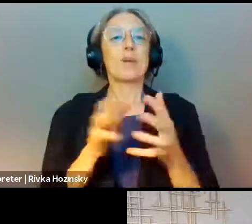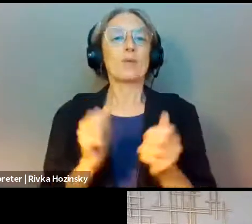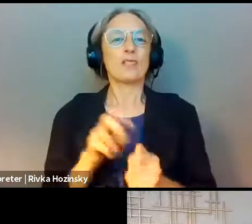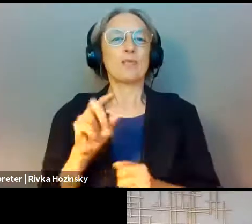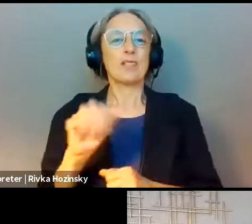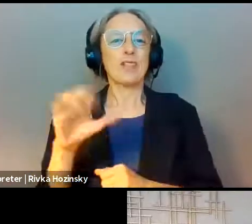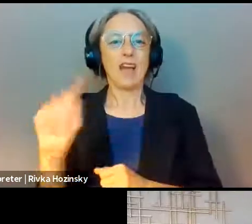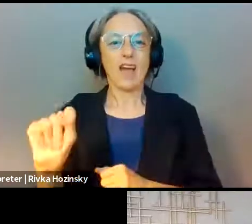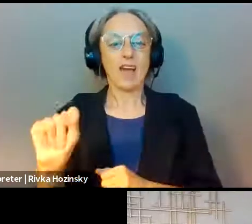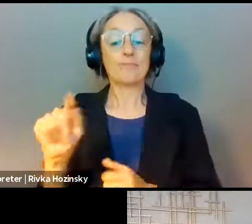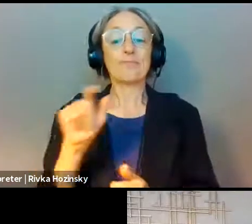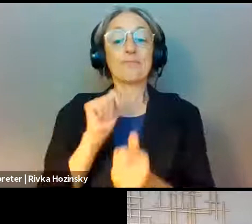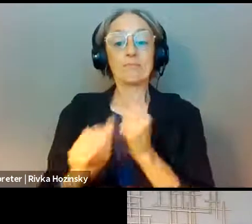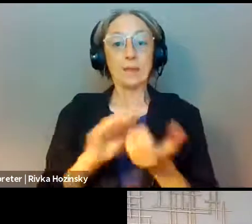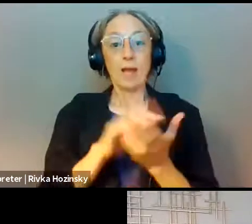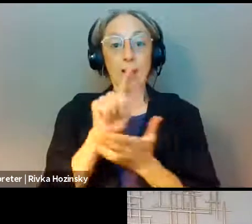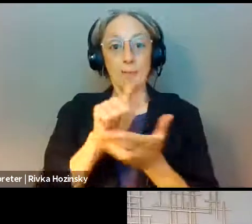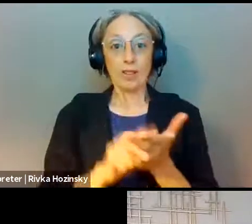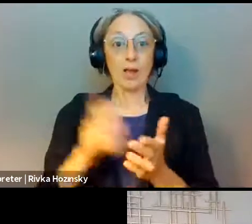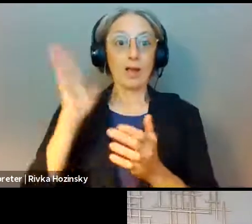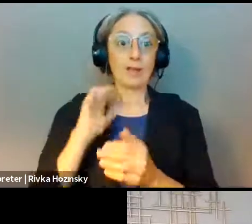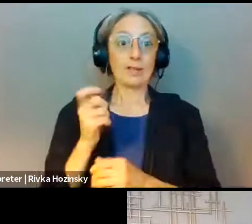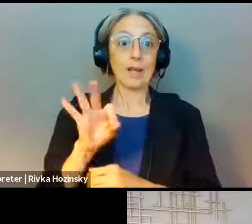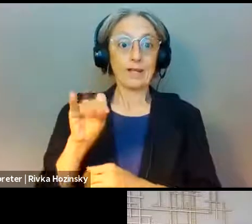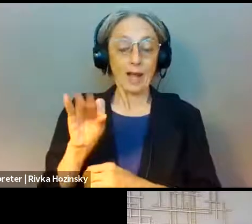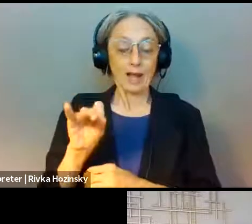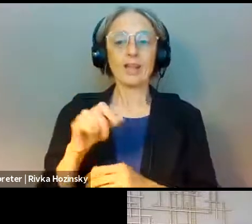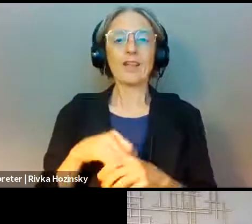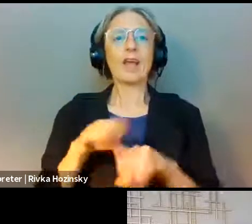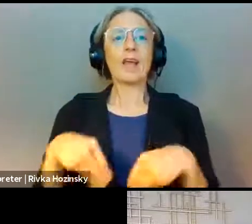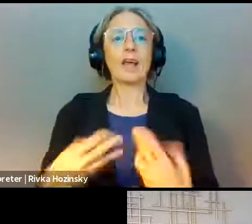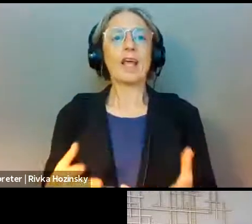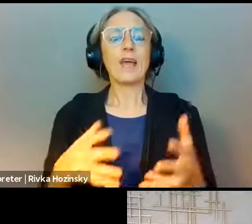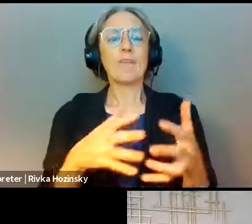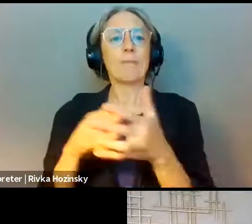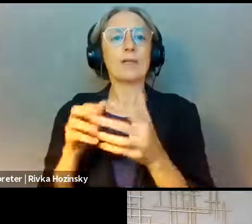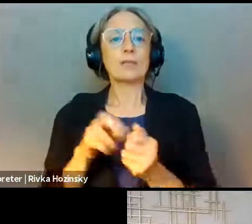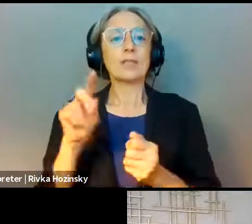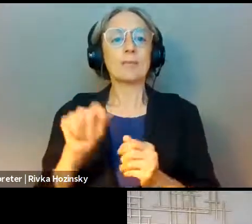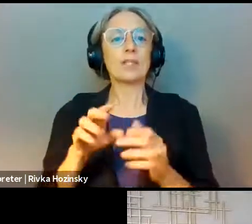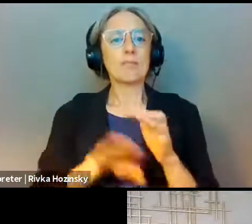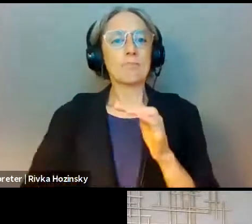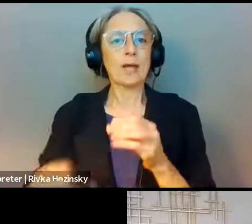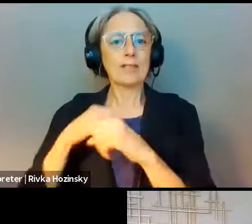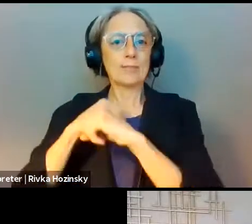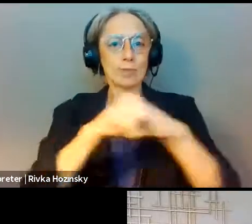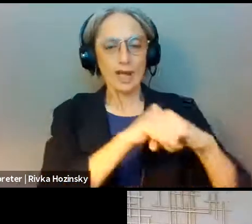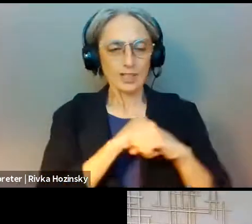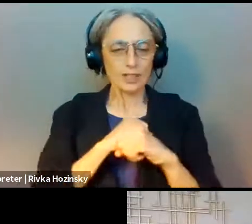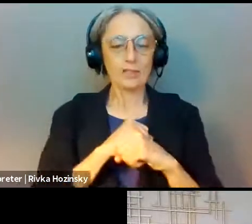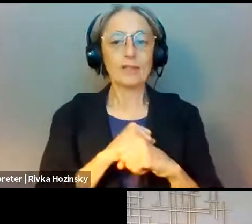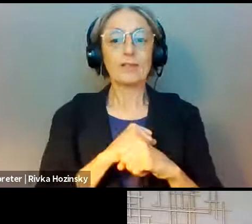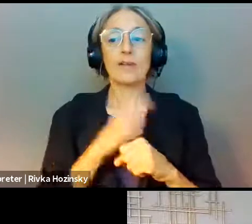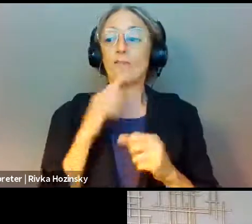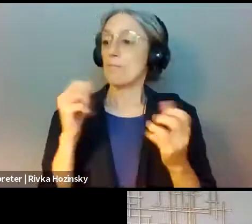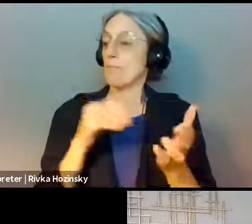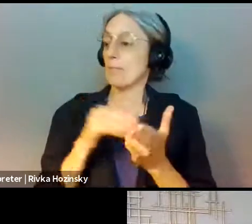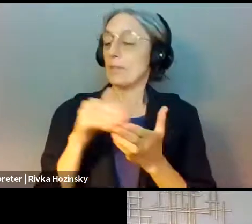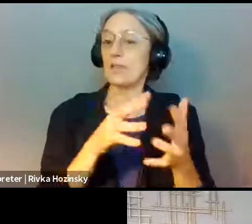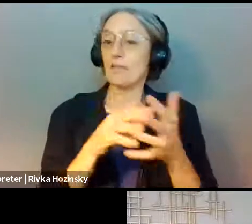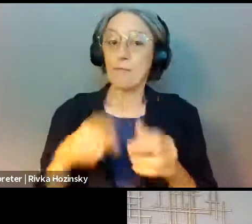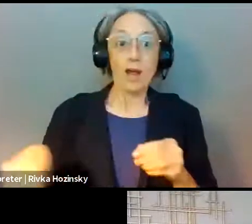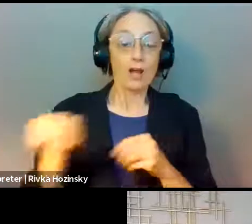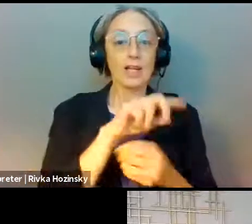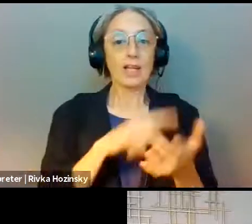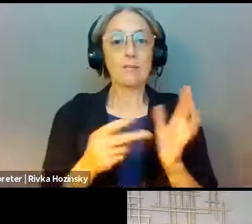in 1990, it ensured fundamental protections for Americans with disabilities. It meant, for millions of Americans, not losing your job